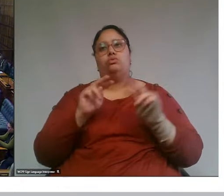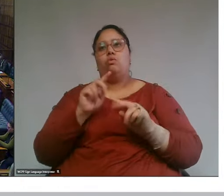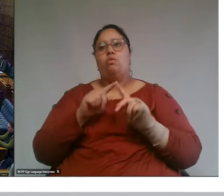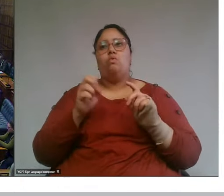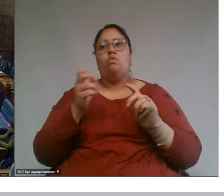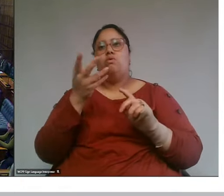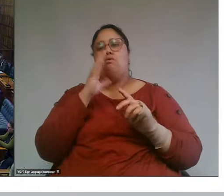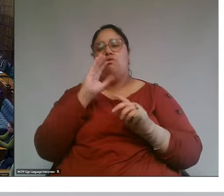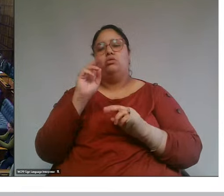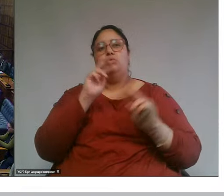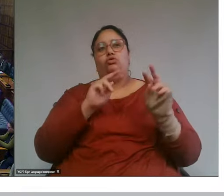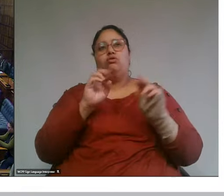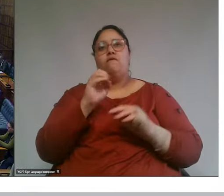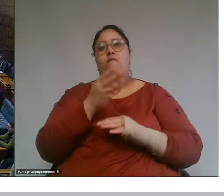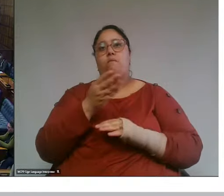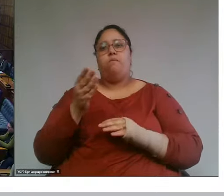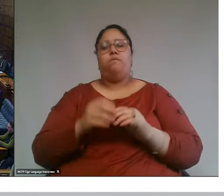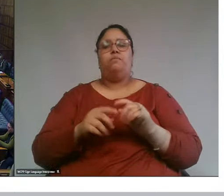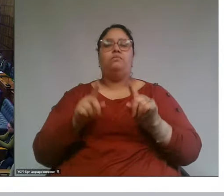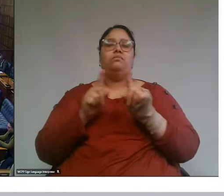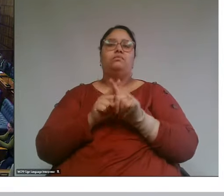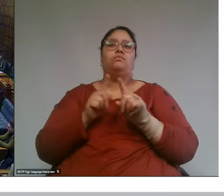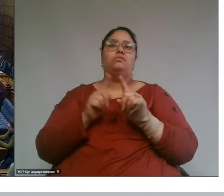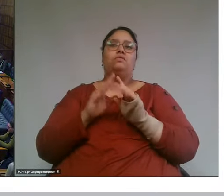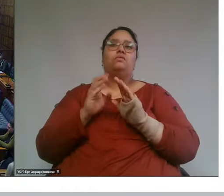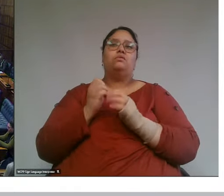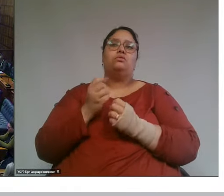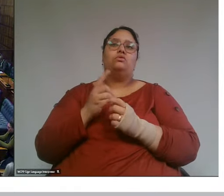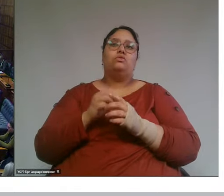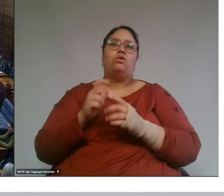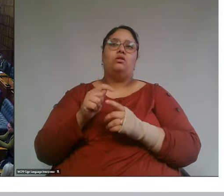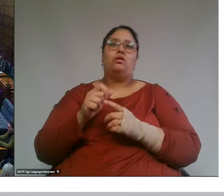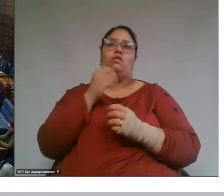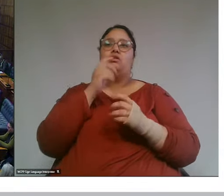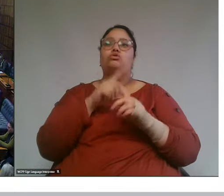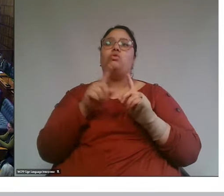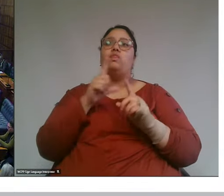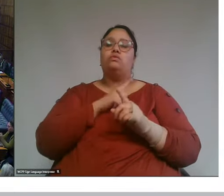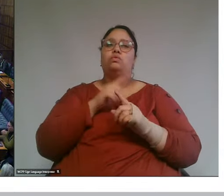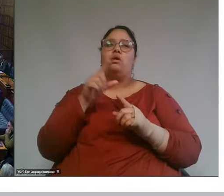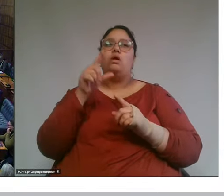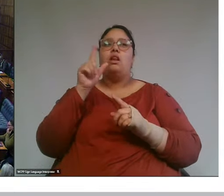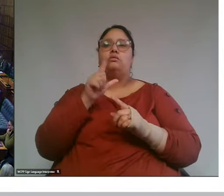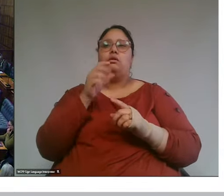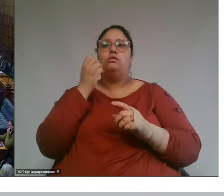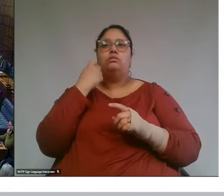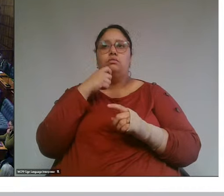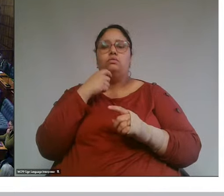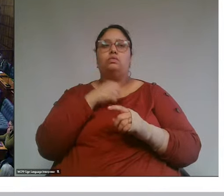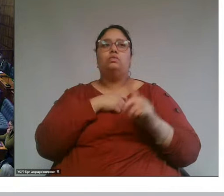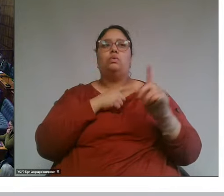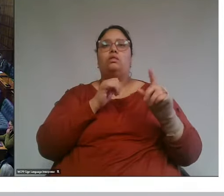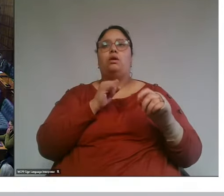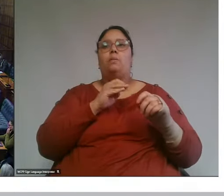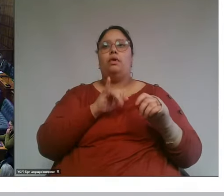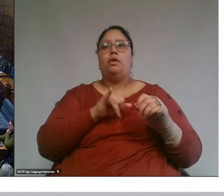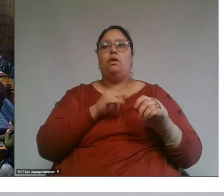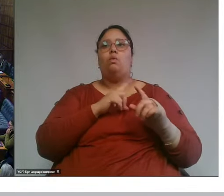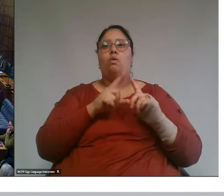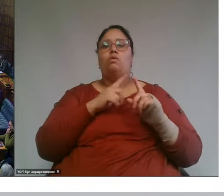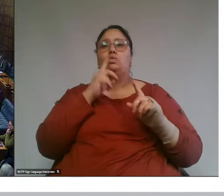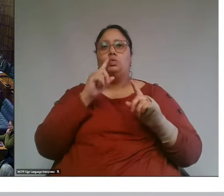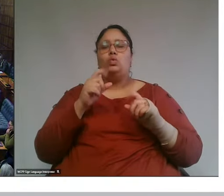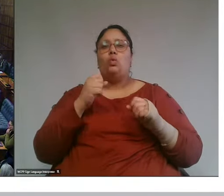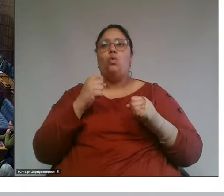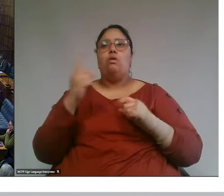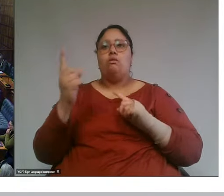indicating that you need the data that tells you the before and after of these smmes so I'm interested to know whether is there